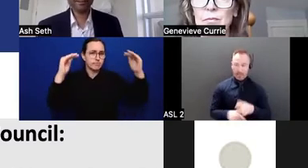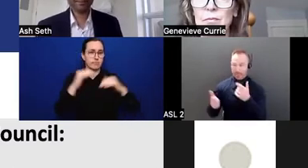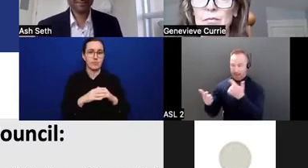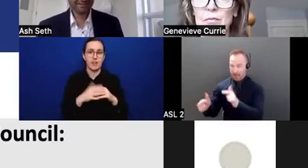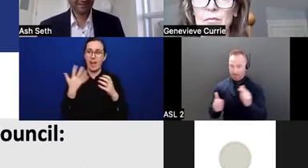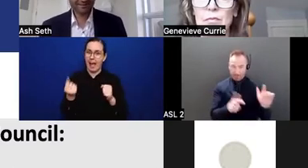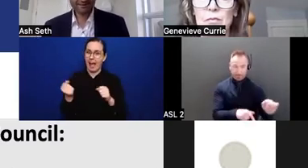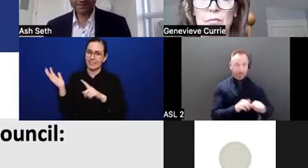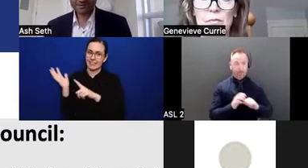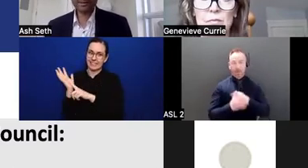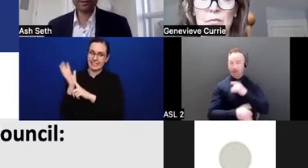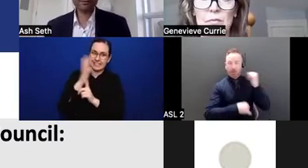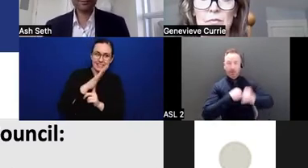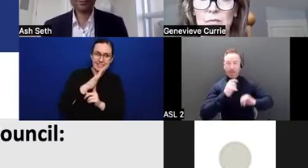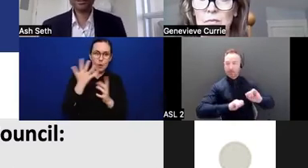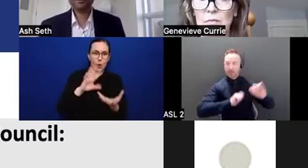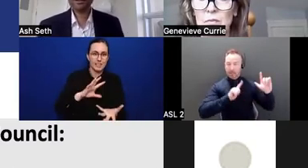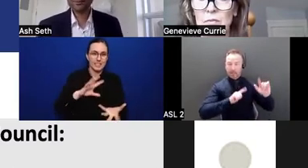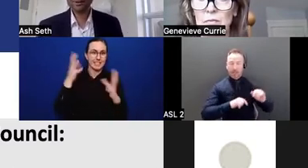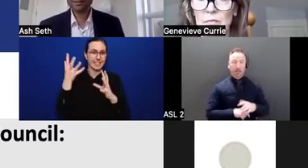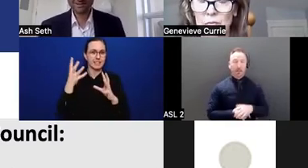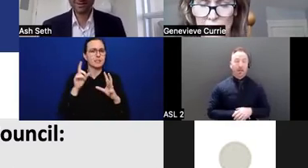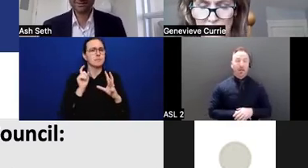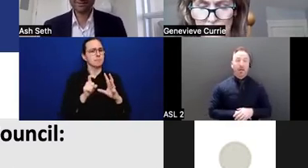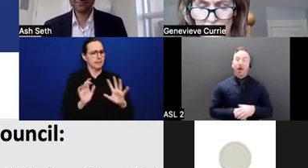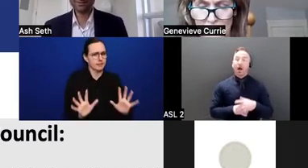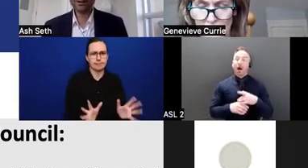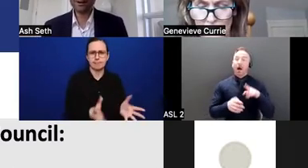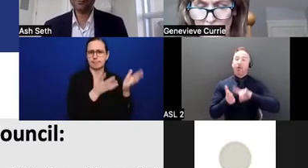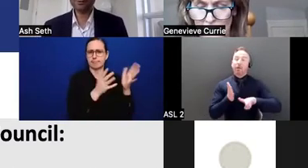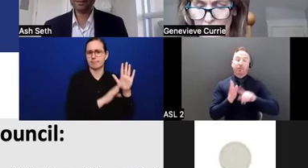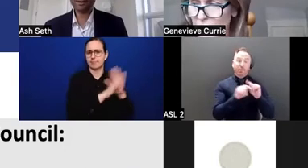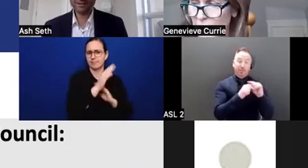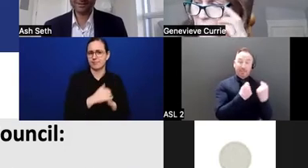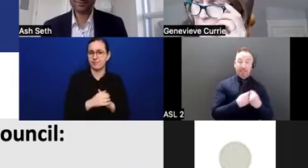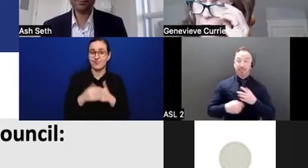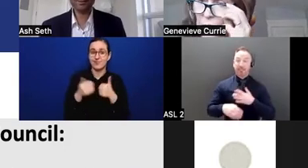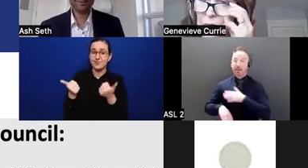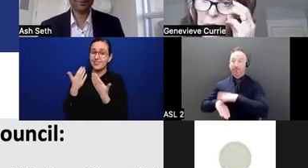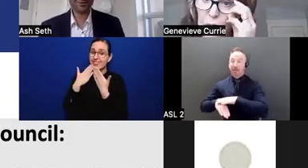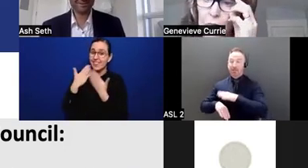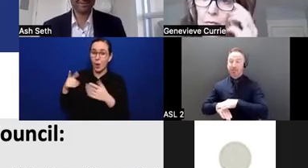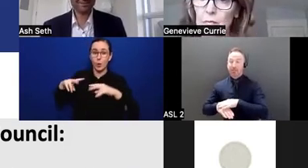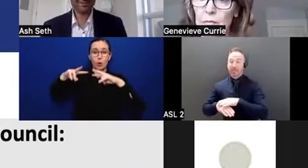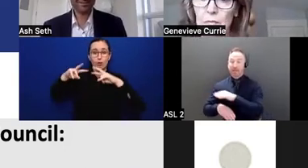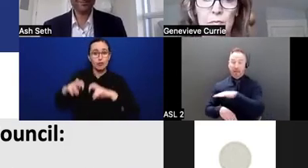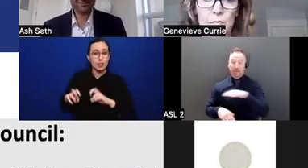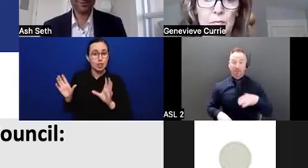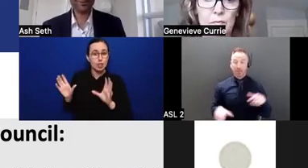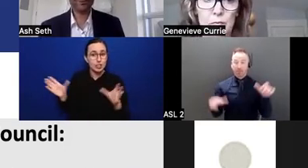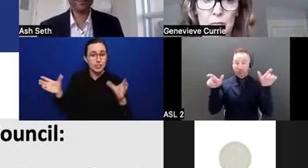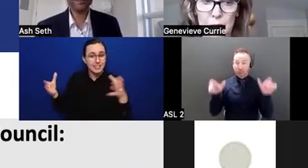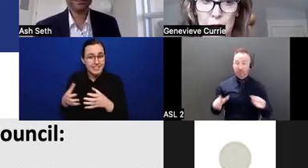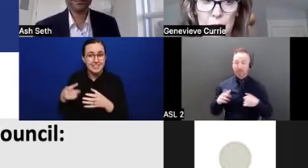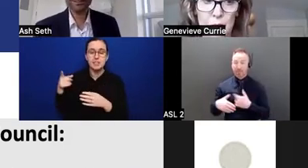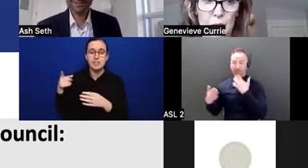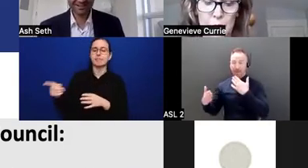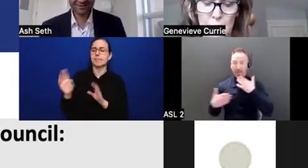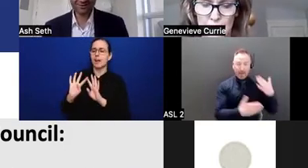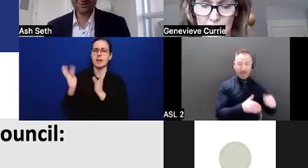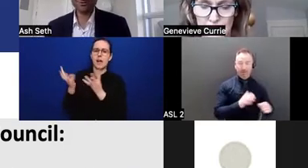Final slide, please. We thank our research team and advisory council for their hard work and guidance toward this project. I appreciate your